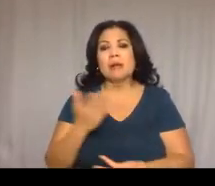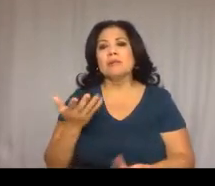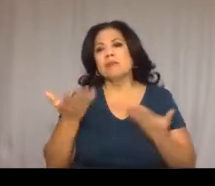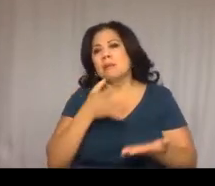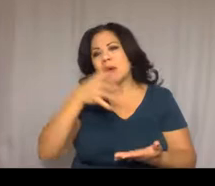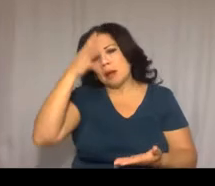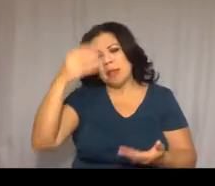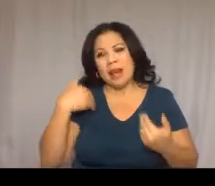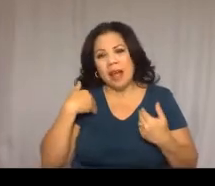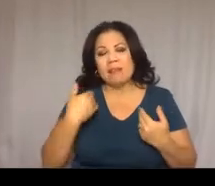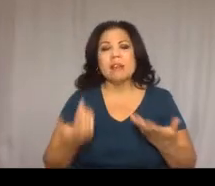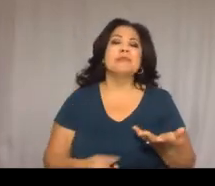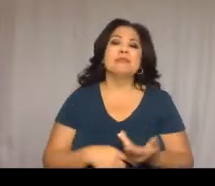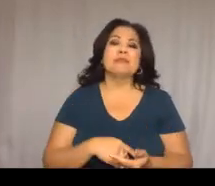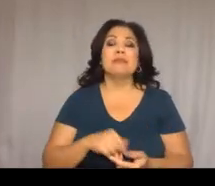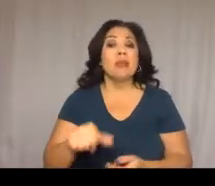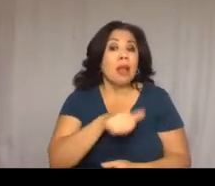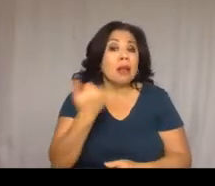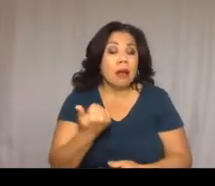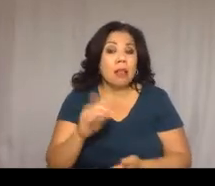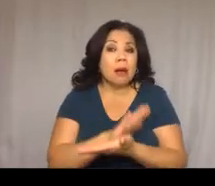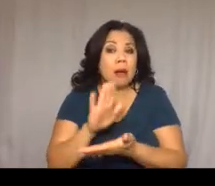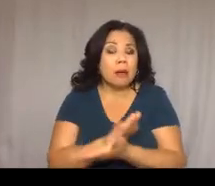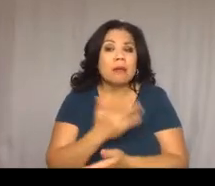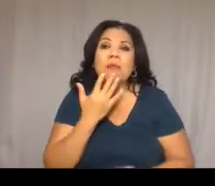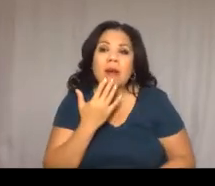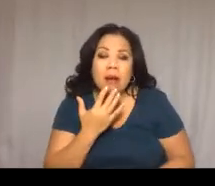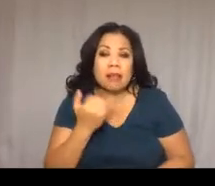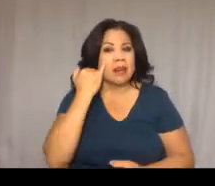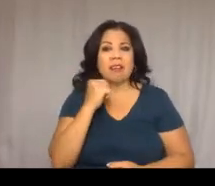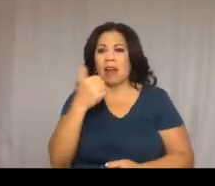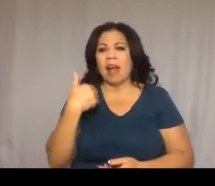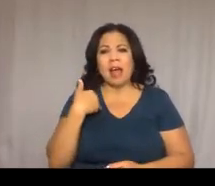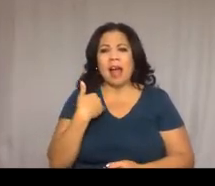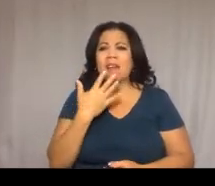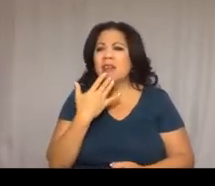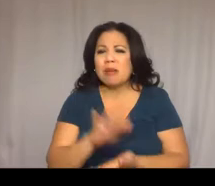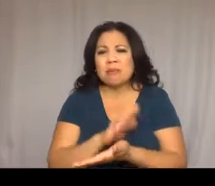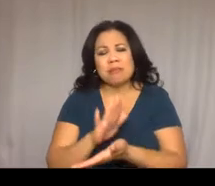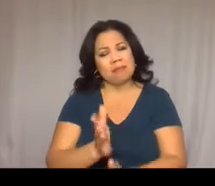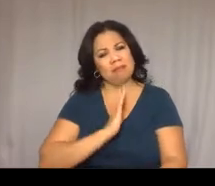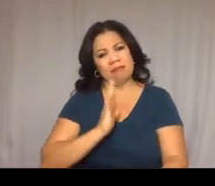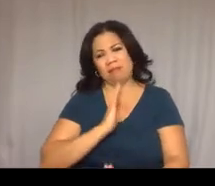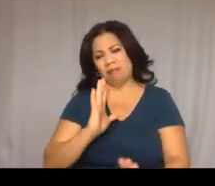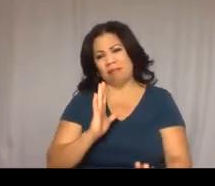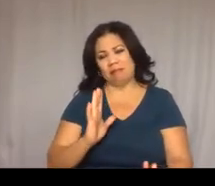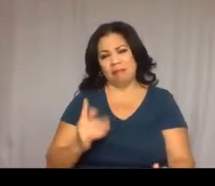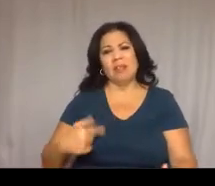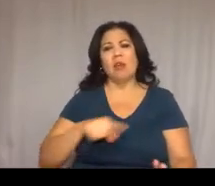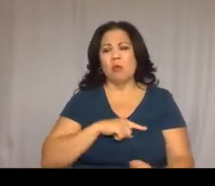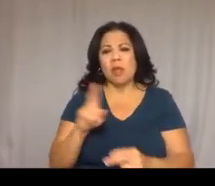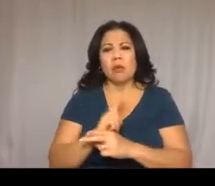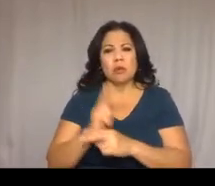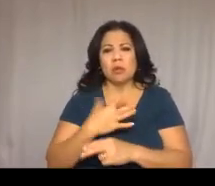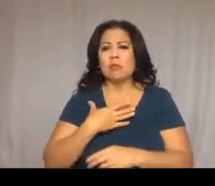have another piece of colored paper, that would be lovely. If you don't have a piece of colored paper, don't worry. We will do our thought bubble on the